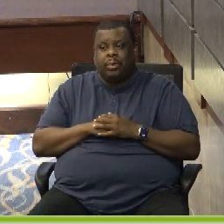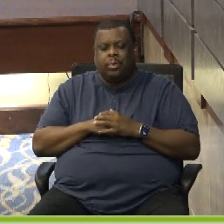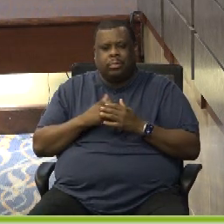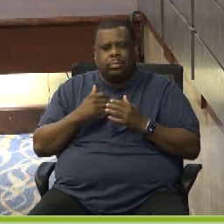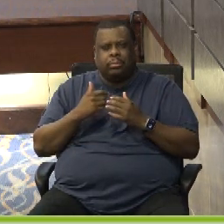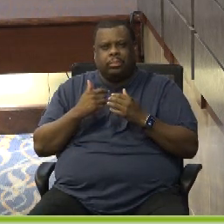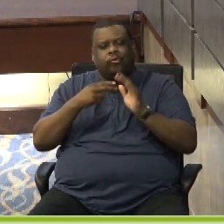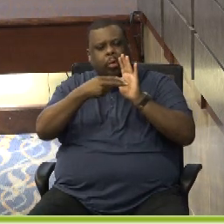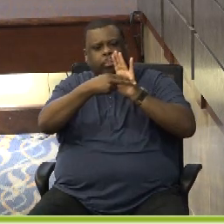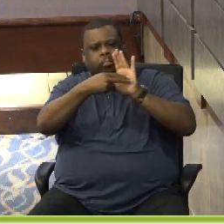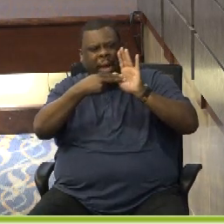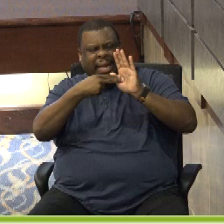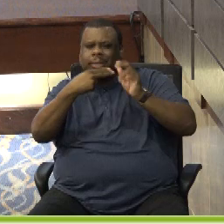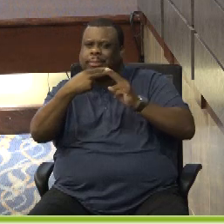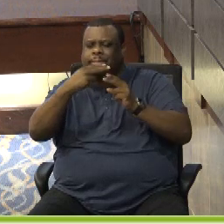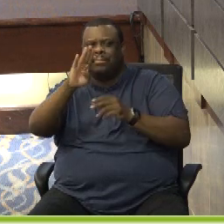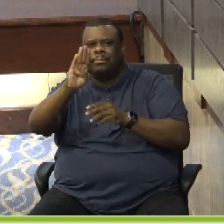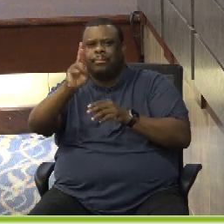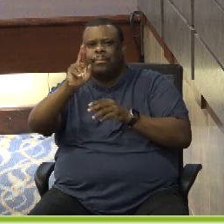system,